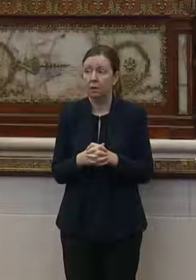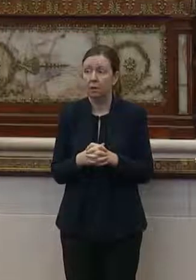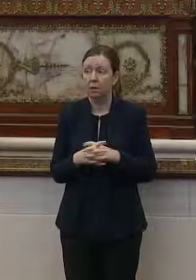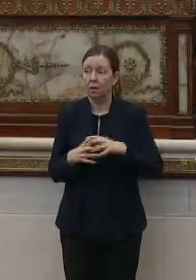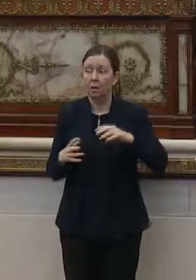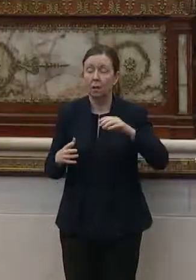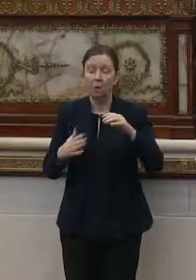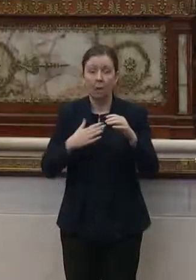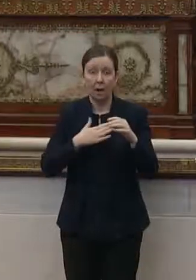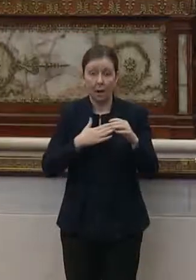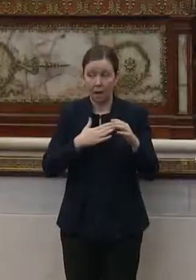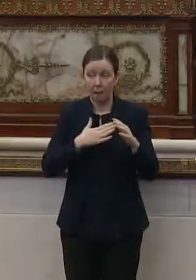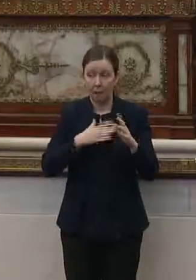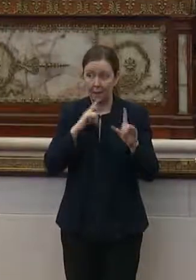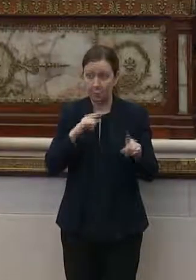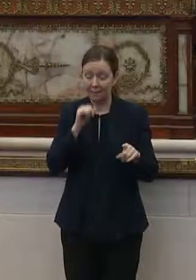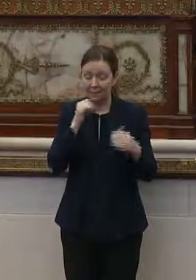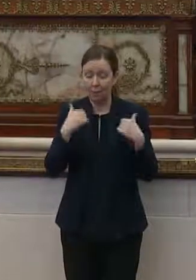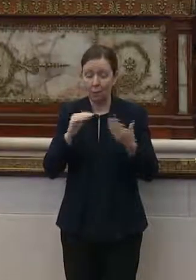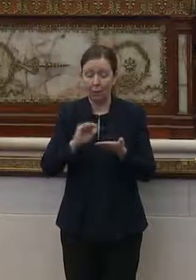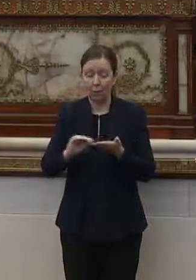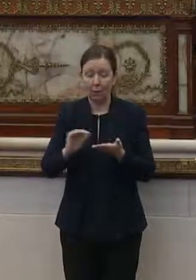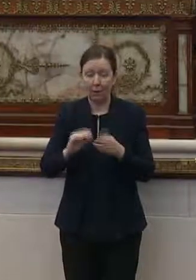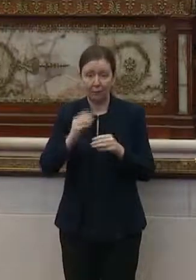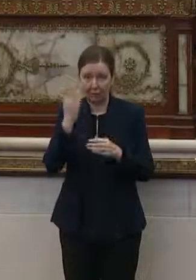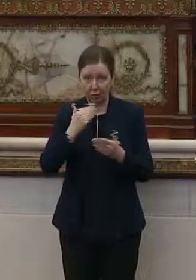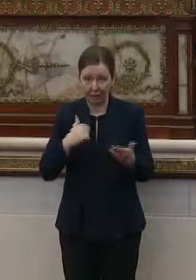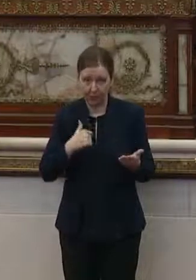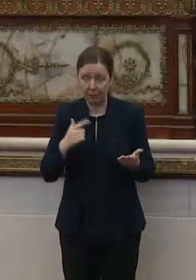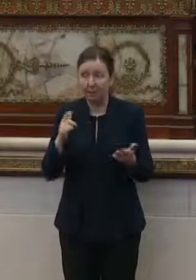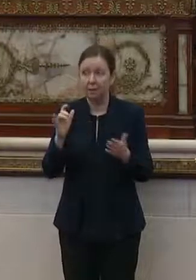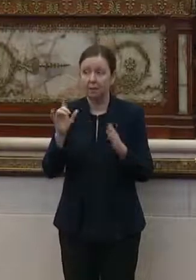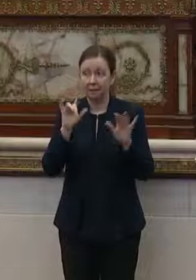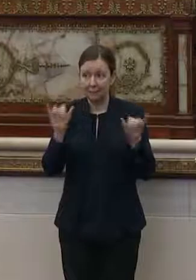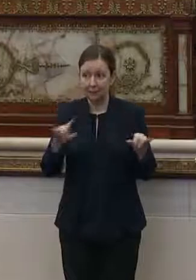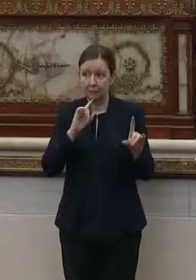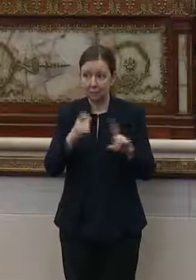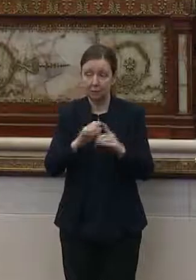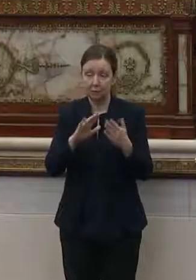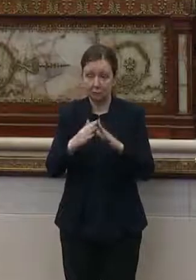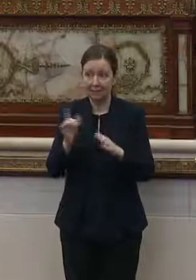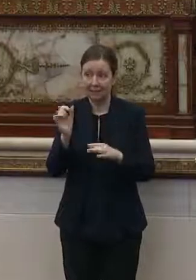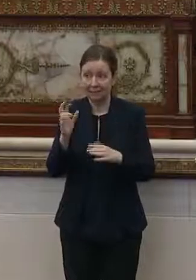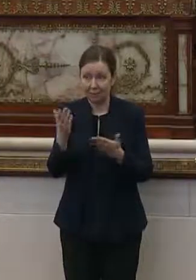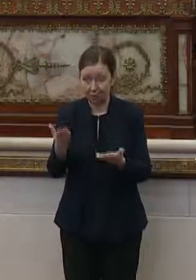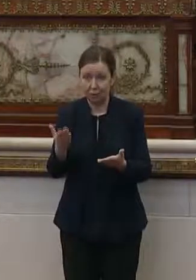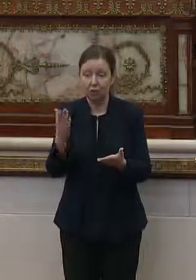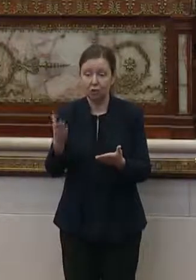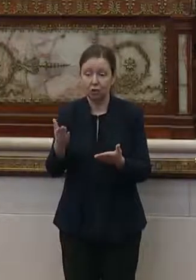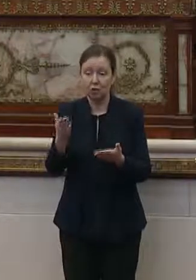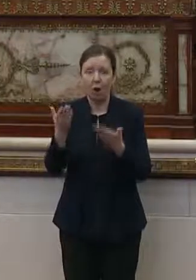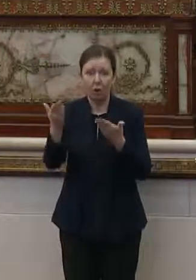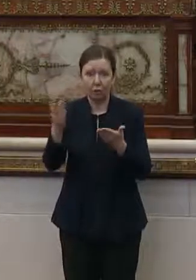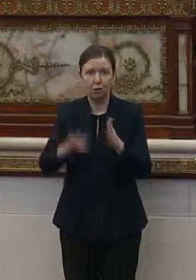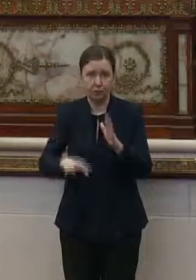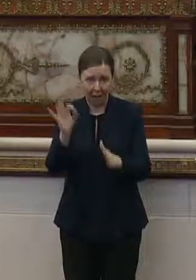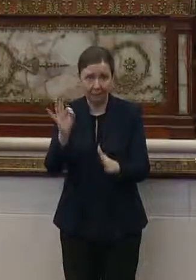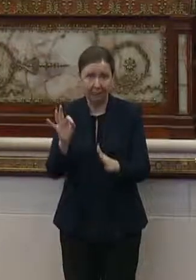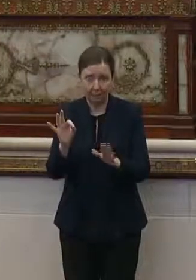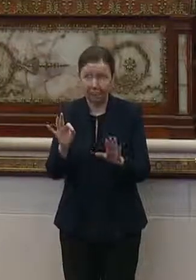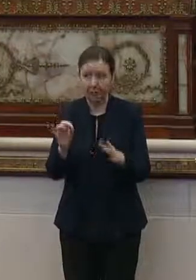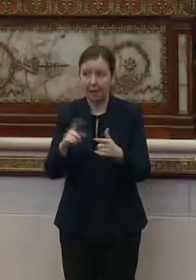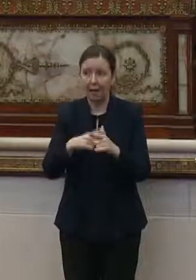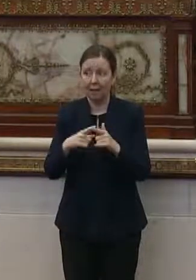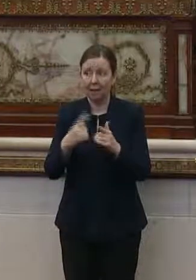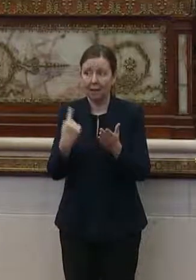Well, my response was that I don't have the waivers in front of me, and I think that was the same response from the city solicitor, and she offered to find those waivers and